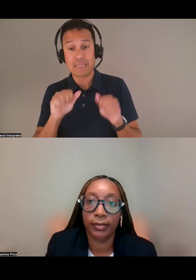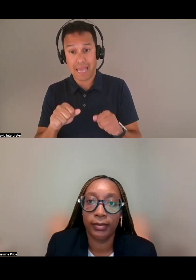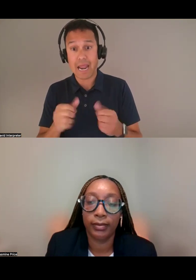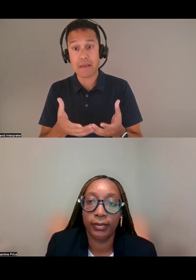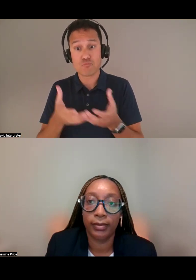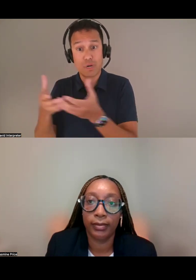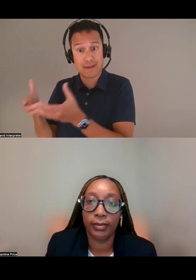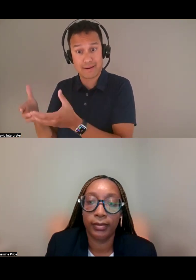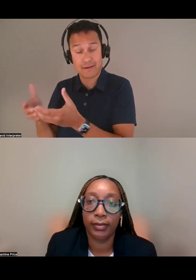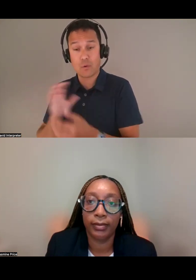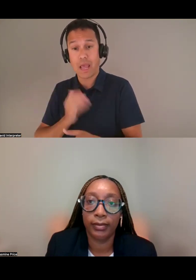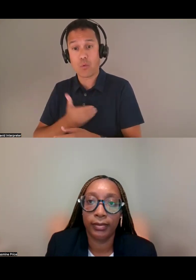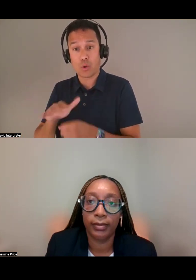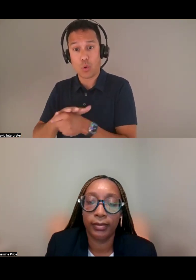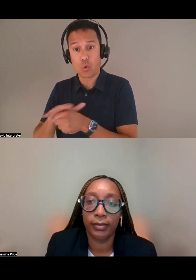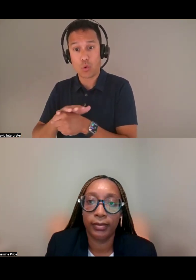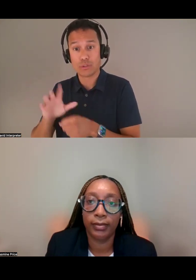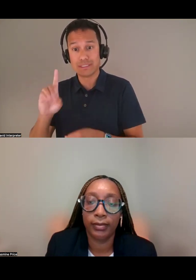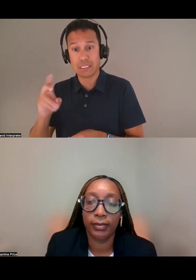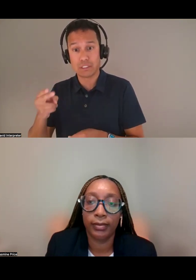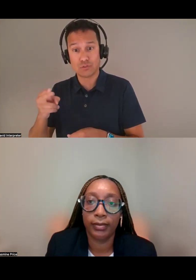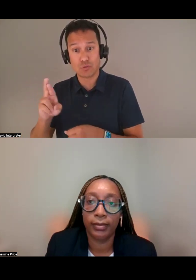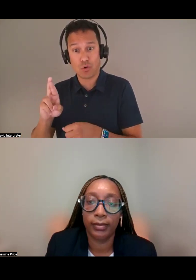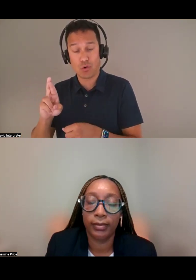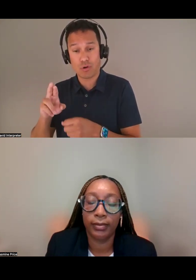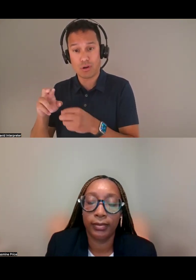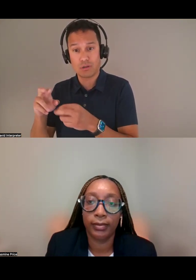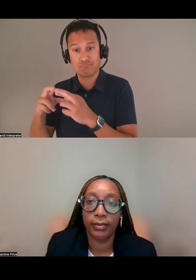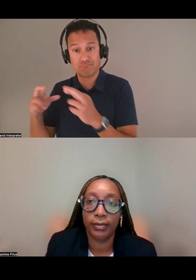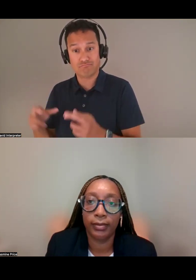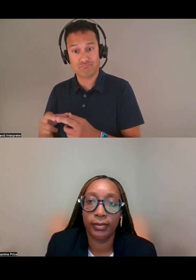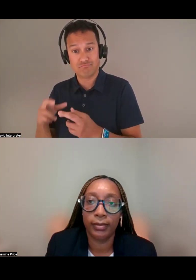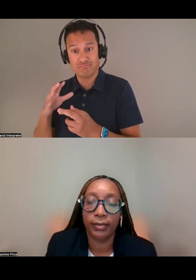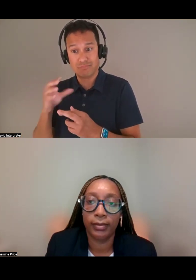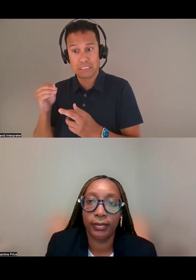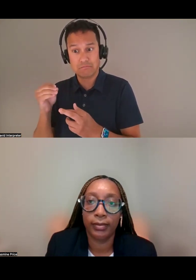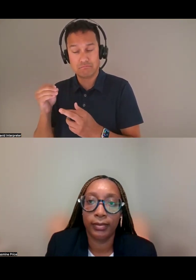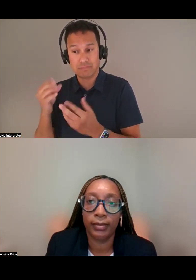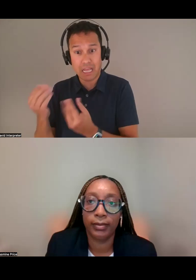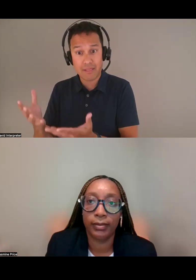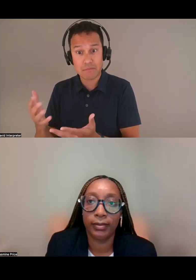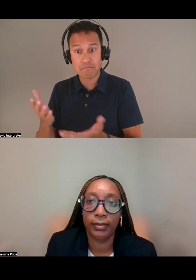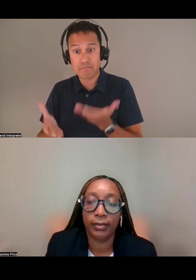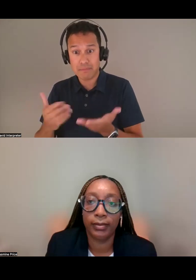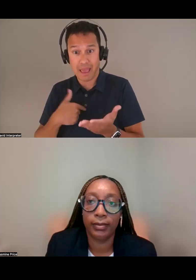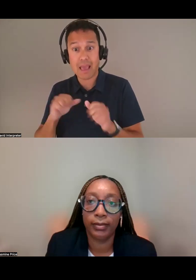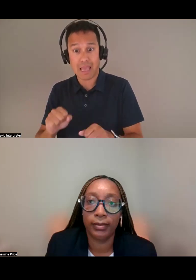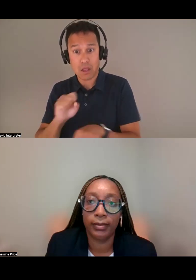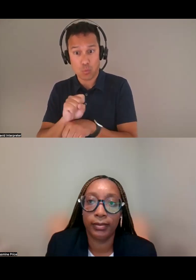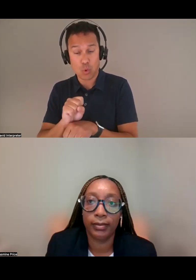and show them that, I want to maybe work for the DHHR as an interpreter for the deaf